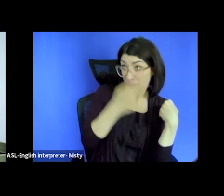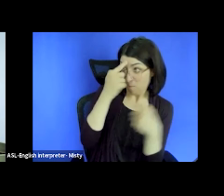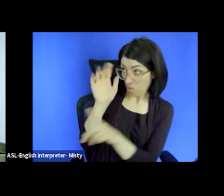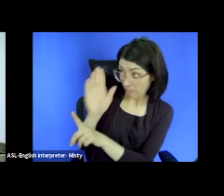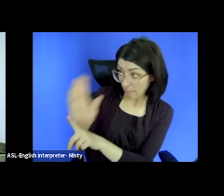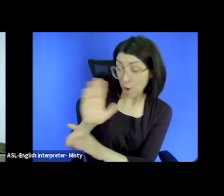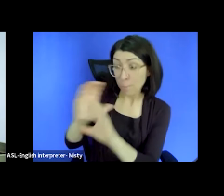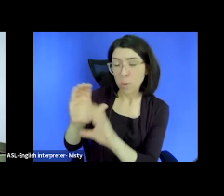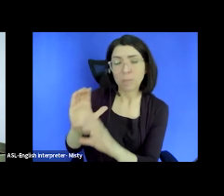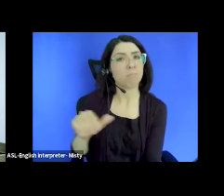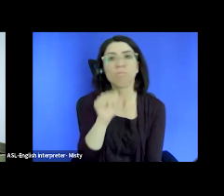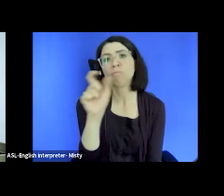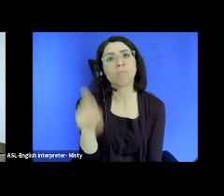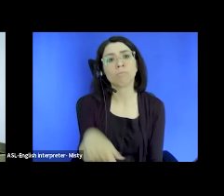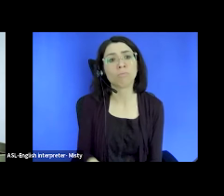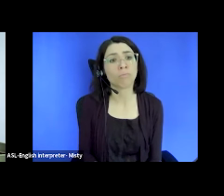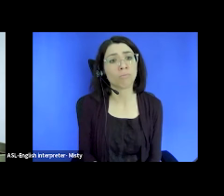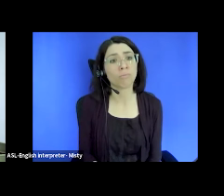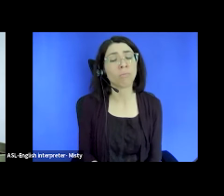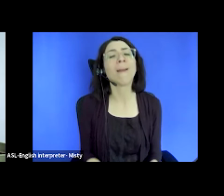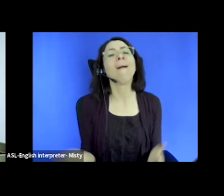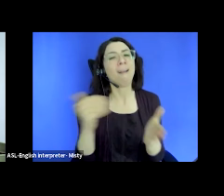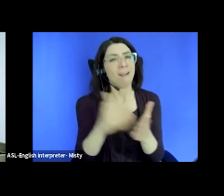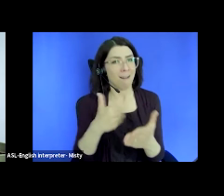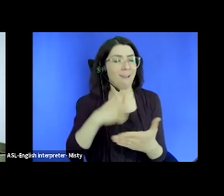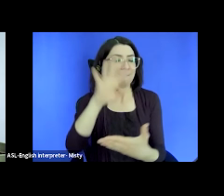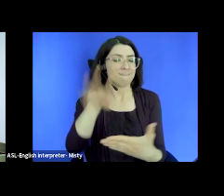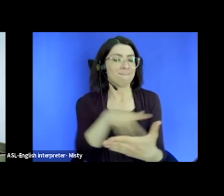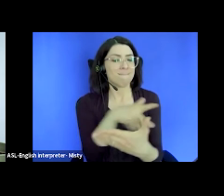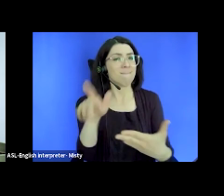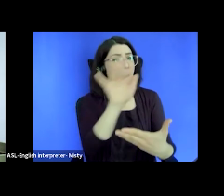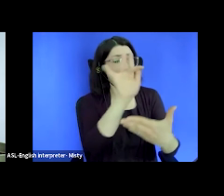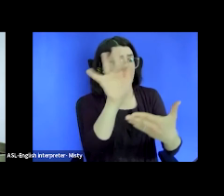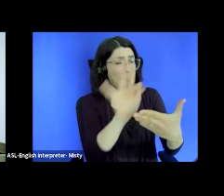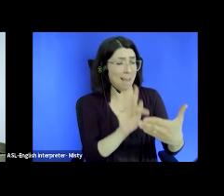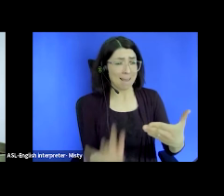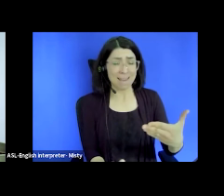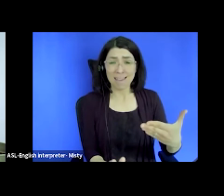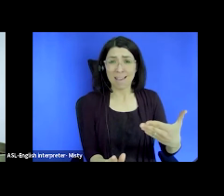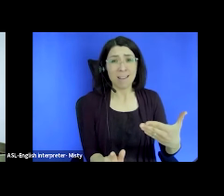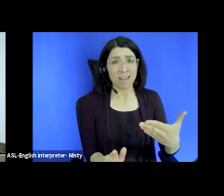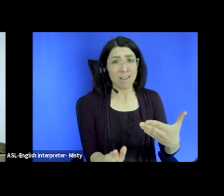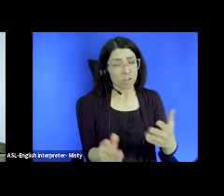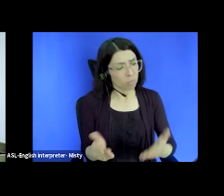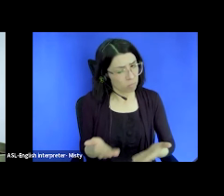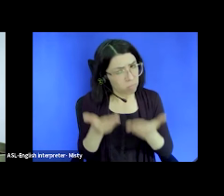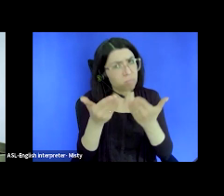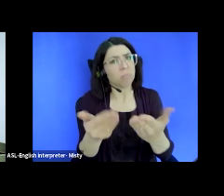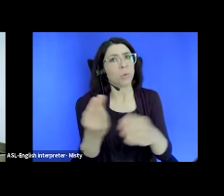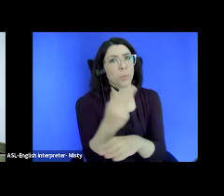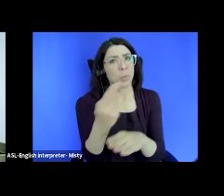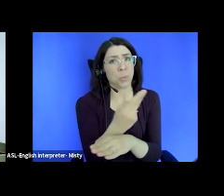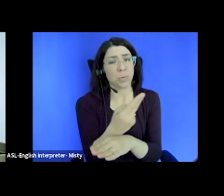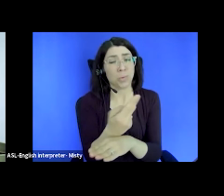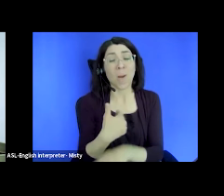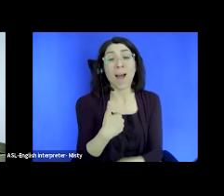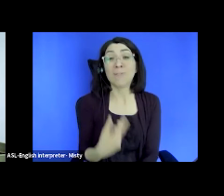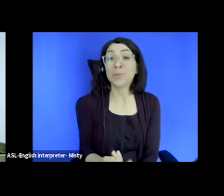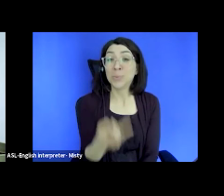here's your blank page to work on that. Okay, and those are really your two tools that I wanted to leave you with to challenge